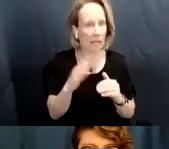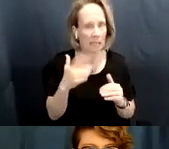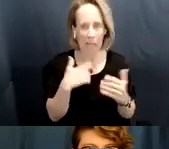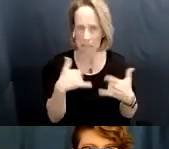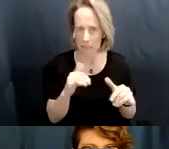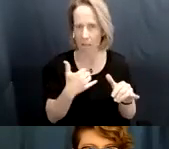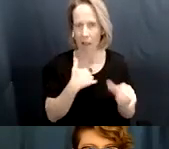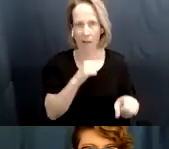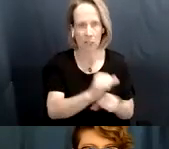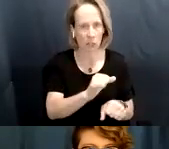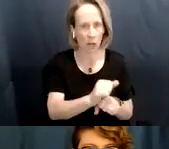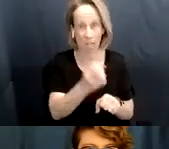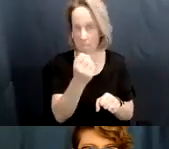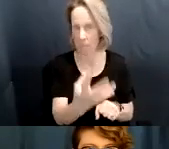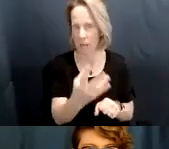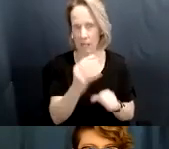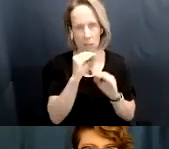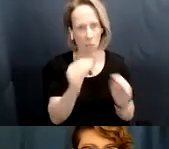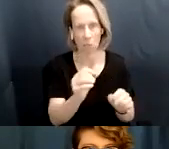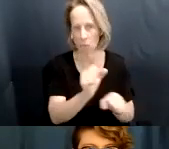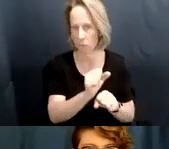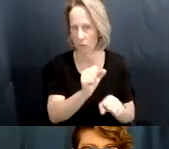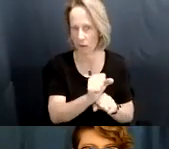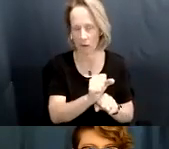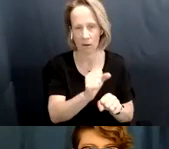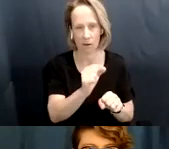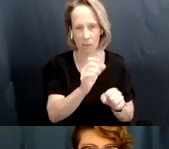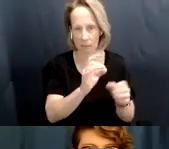have a job because they were let go because of the pandemic.